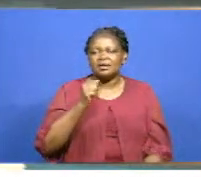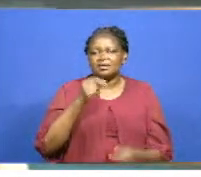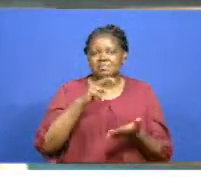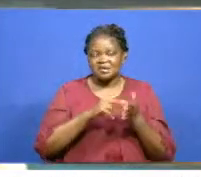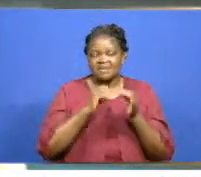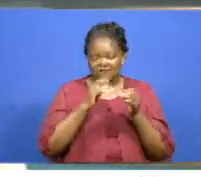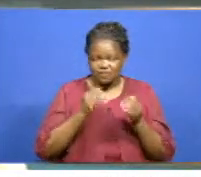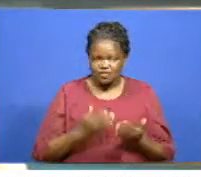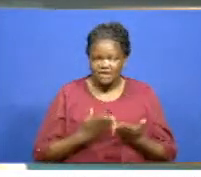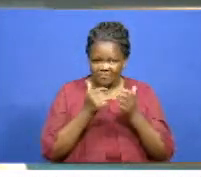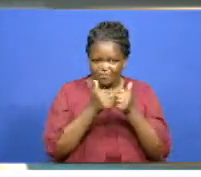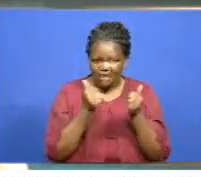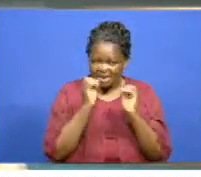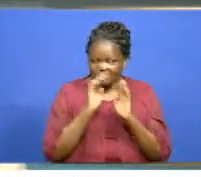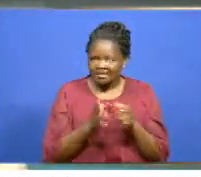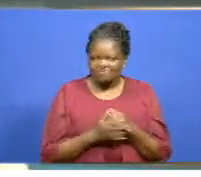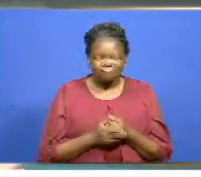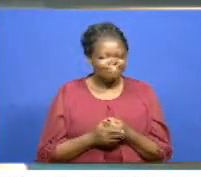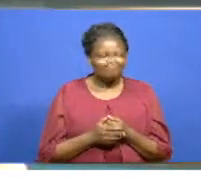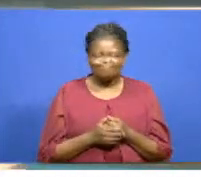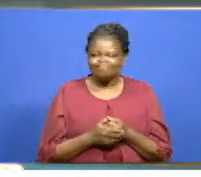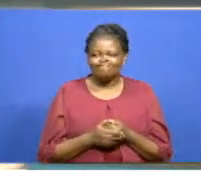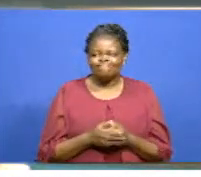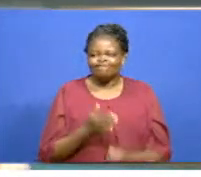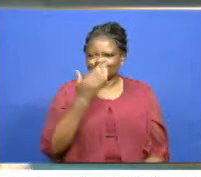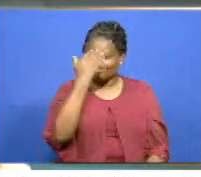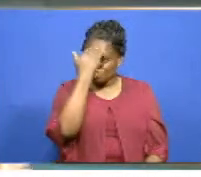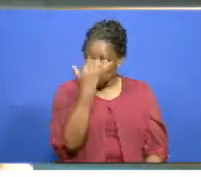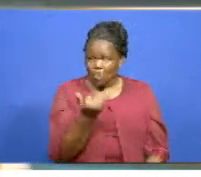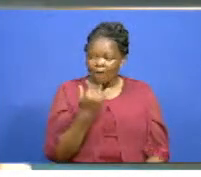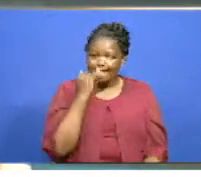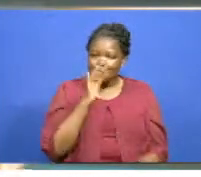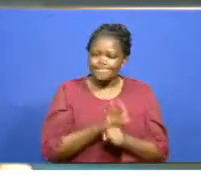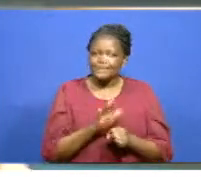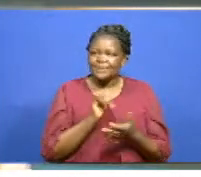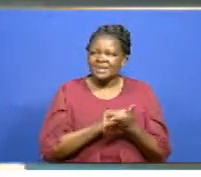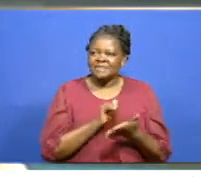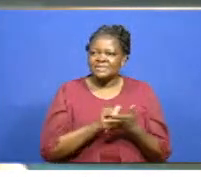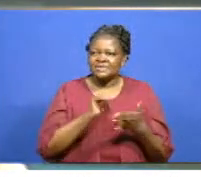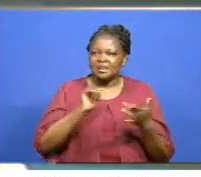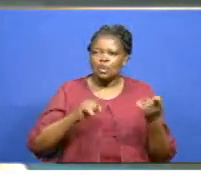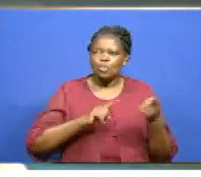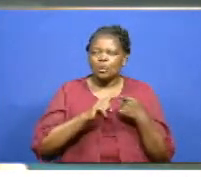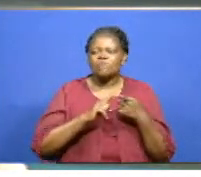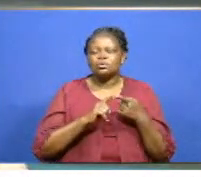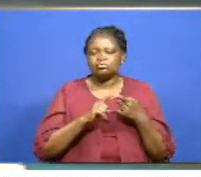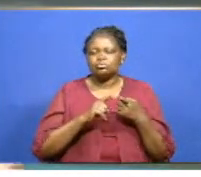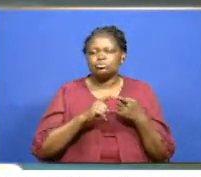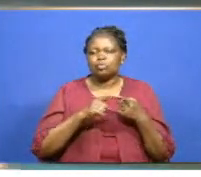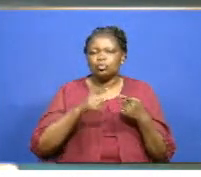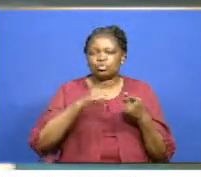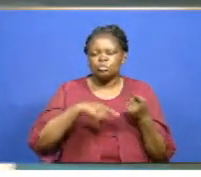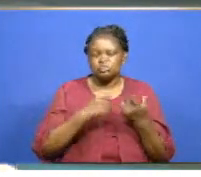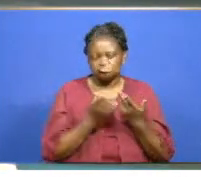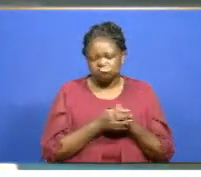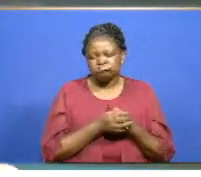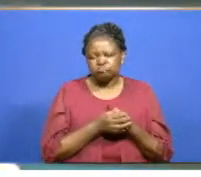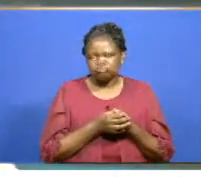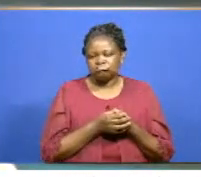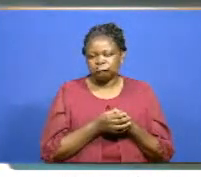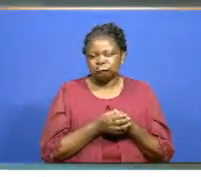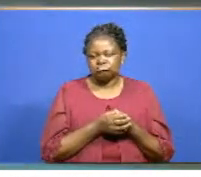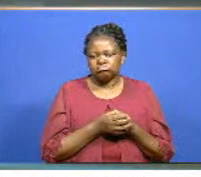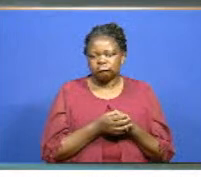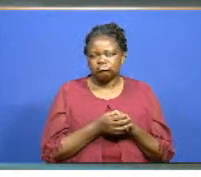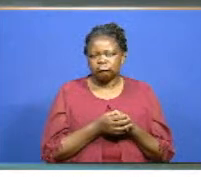didn't deliver on it, then why do you want to promise us that when we bring this candidate, it is going to make sugar industry